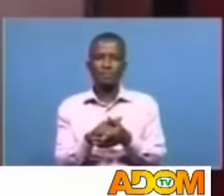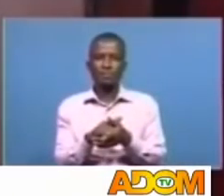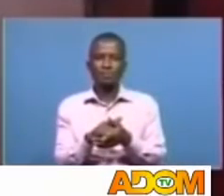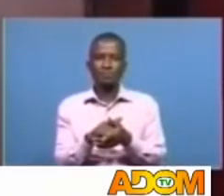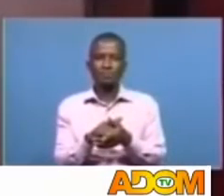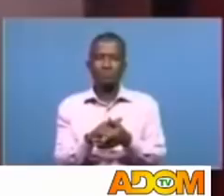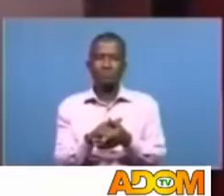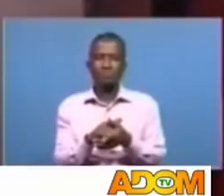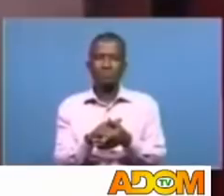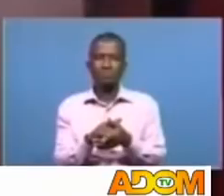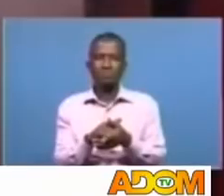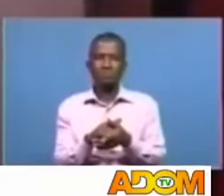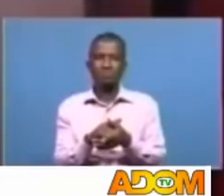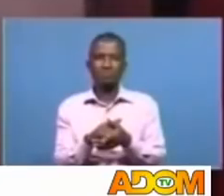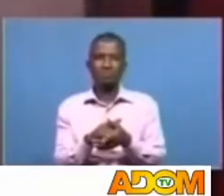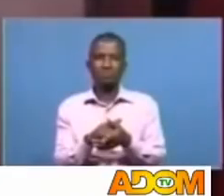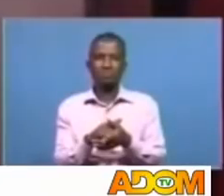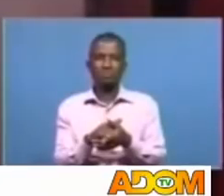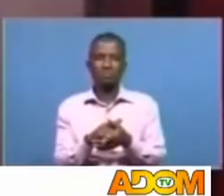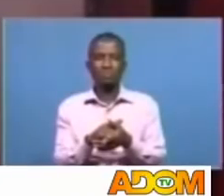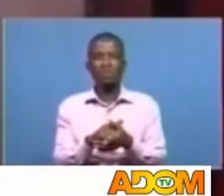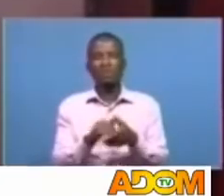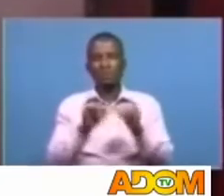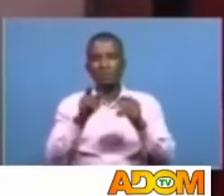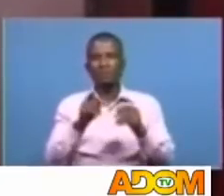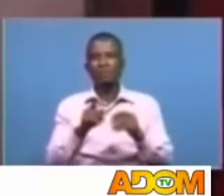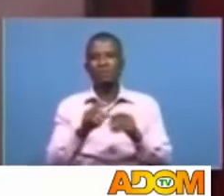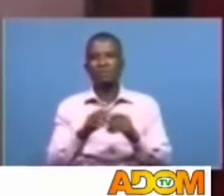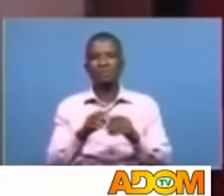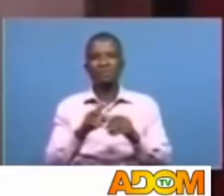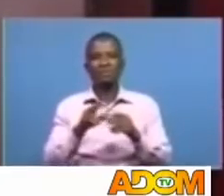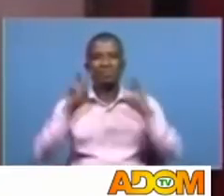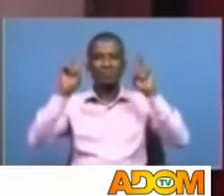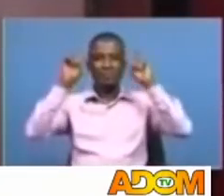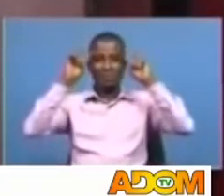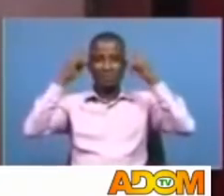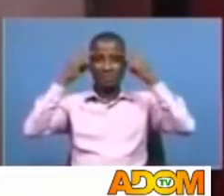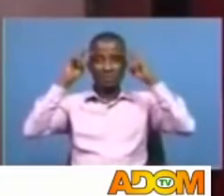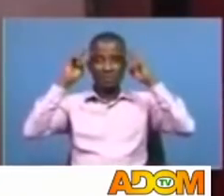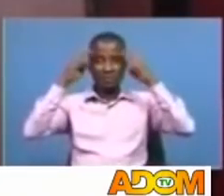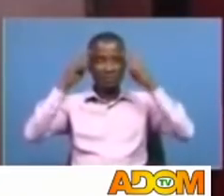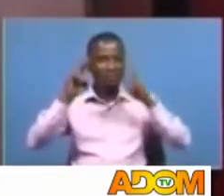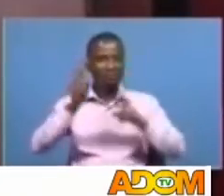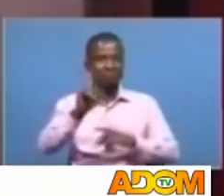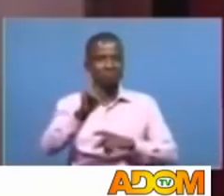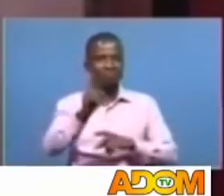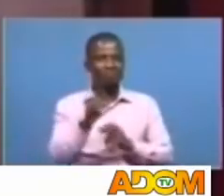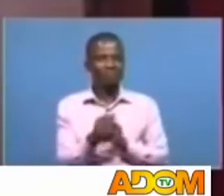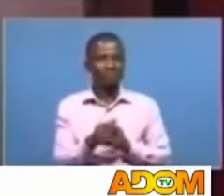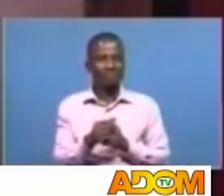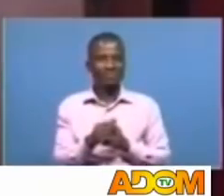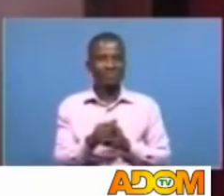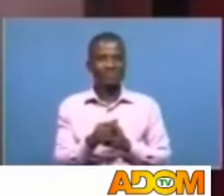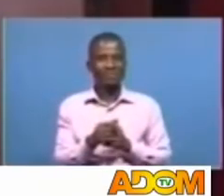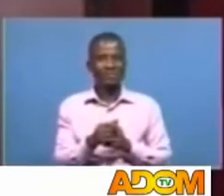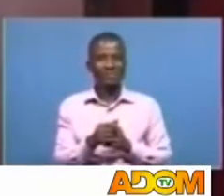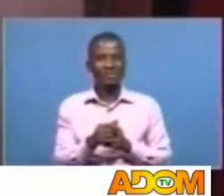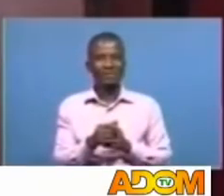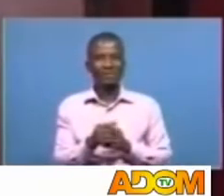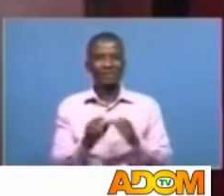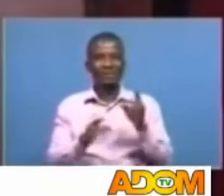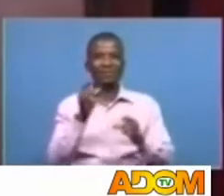So, my lords, respectfully, I think it is misconceived to suggest that in doing